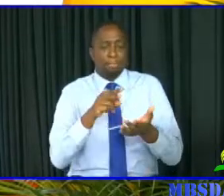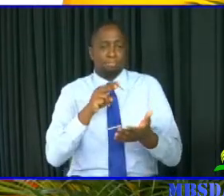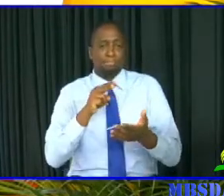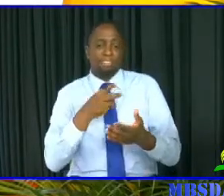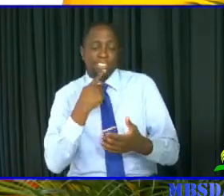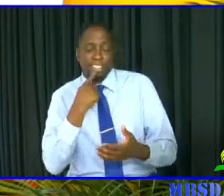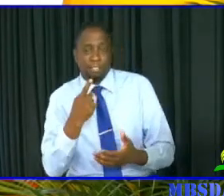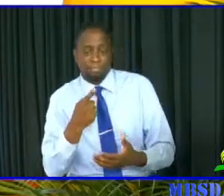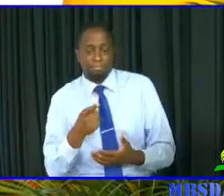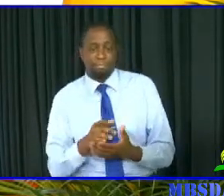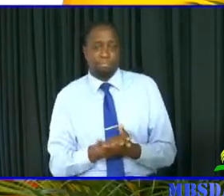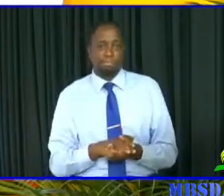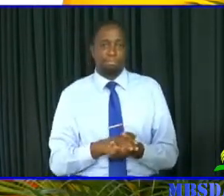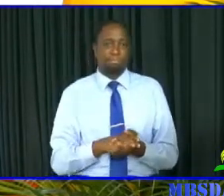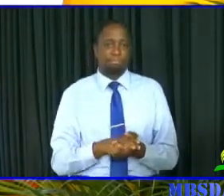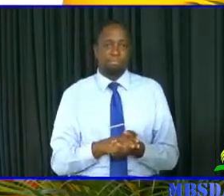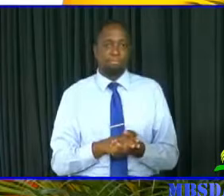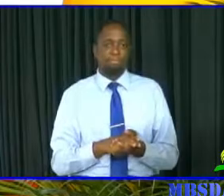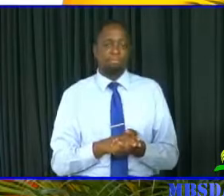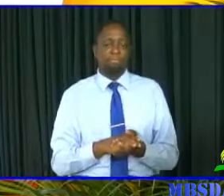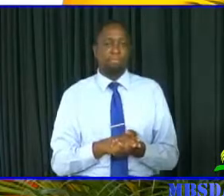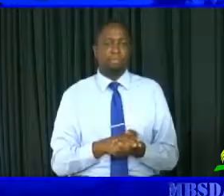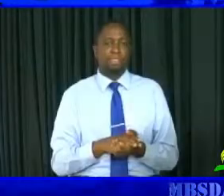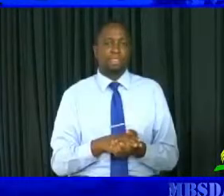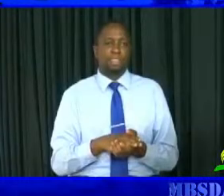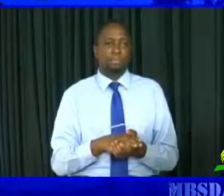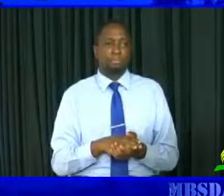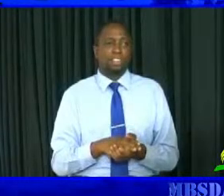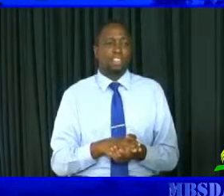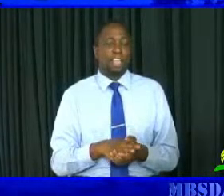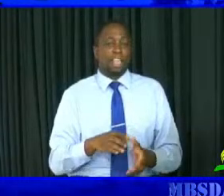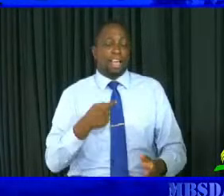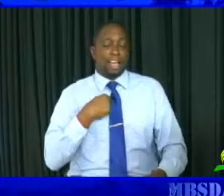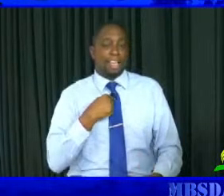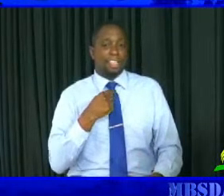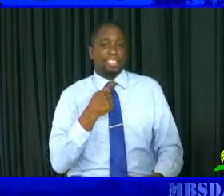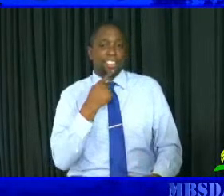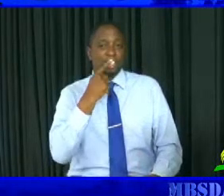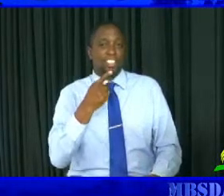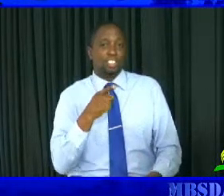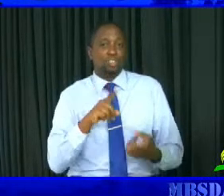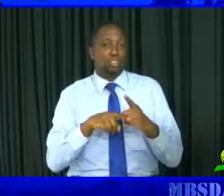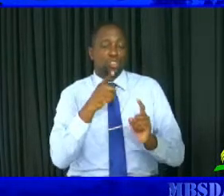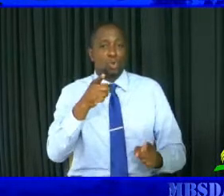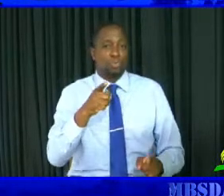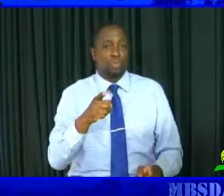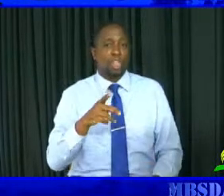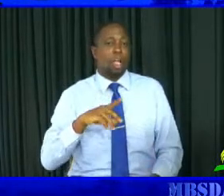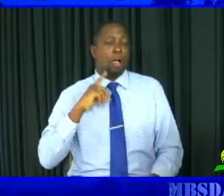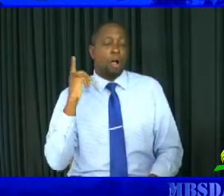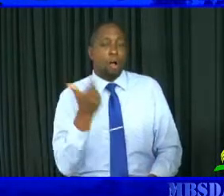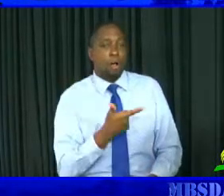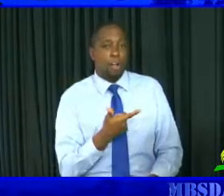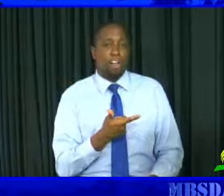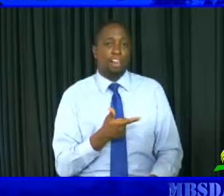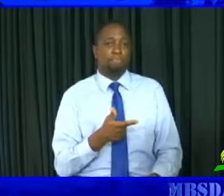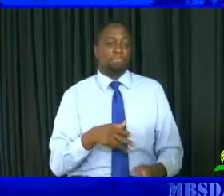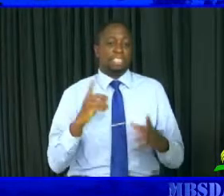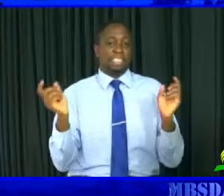and 32. The Bible says, "Wherefore I say unto you, all manner of sin and blasphemy shall